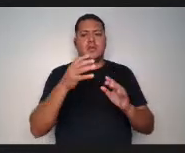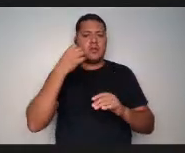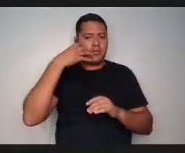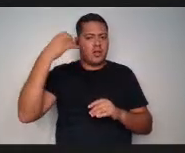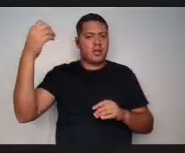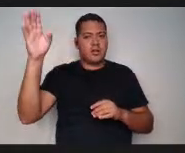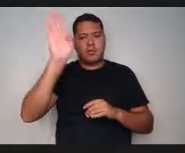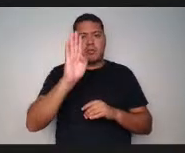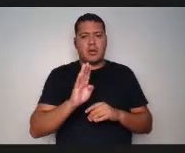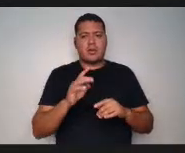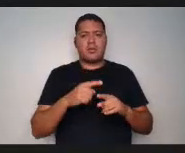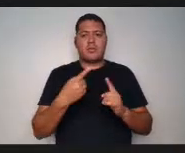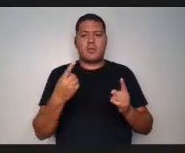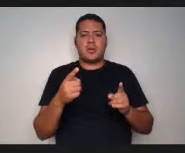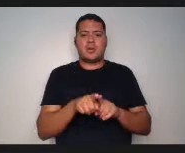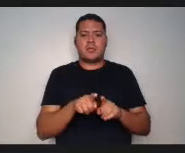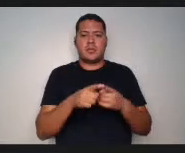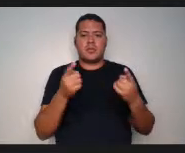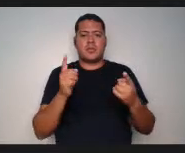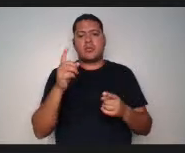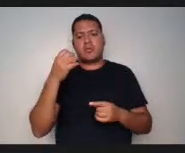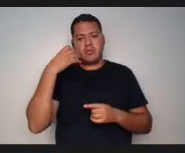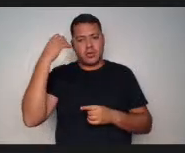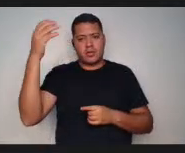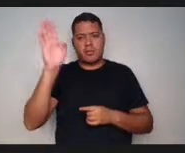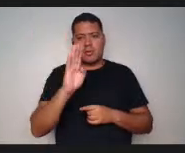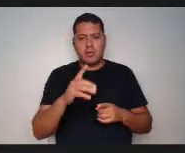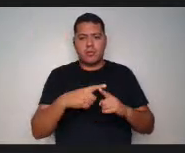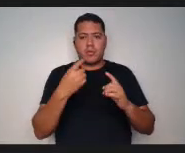has its positive sides.